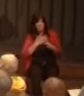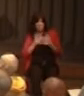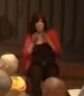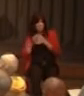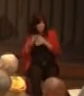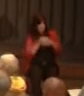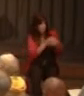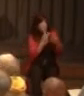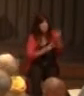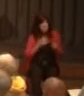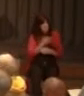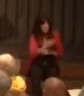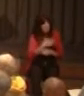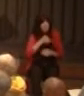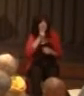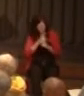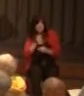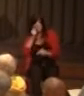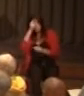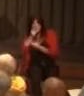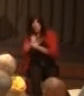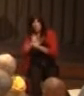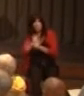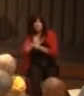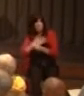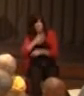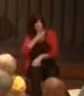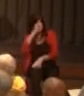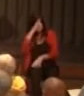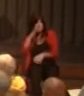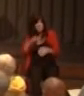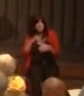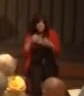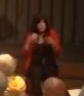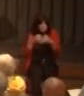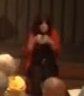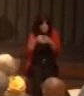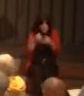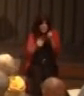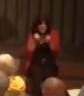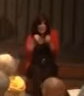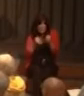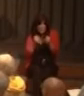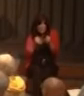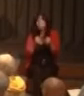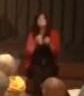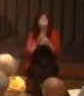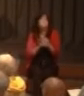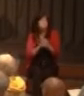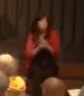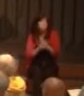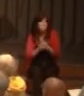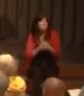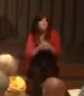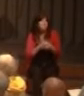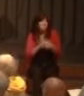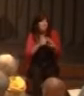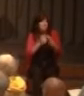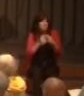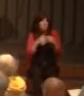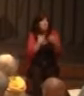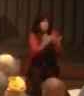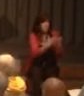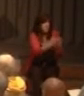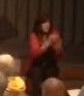visit her. And my sisters and brother and I, my parents, we would crowd into the little vestibule with octagon tiles on the floor, and then